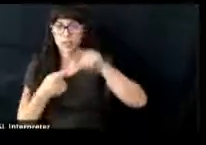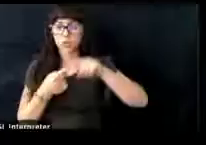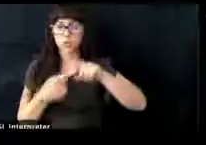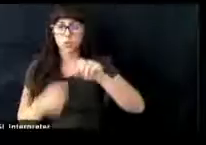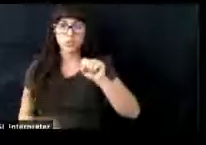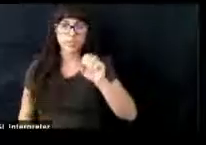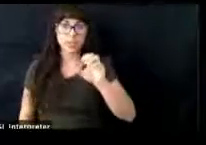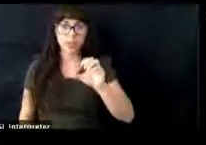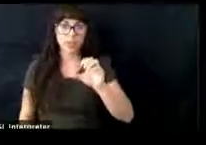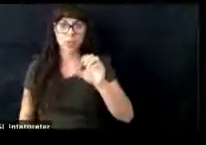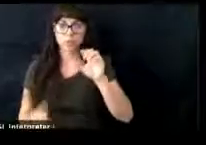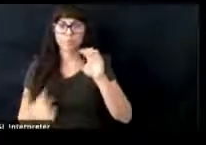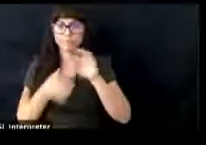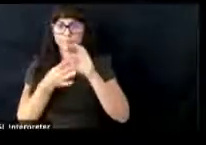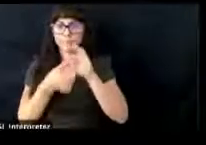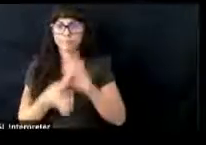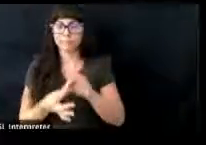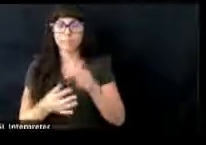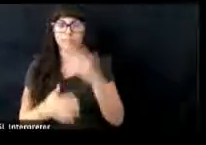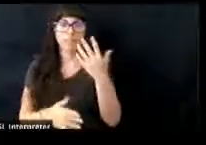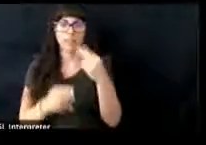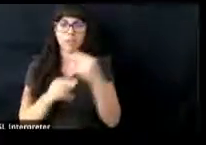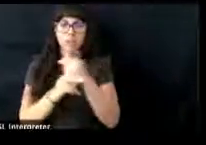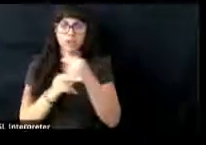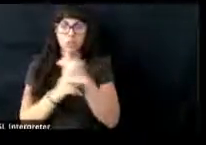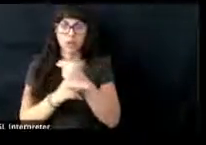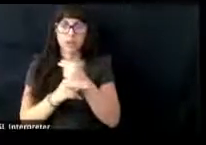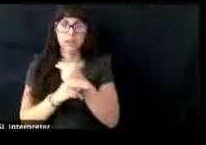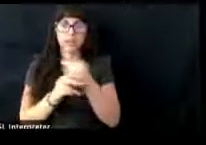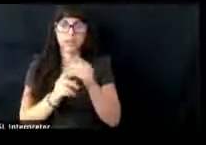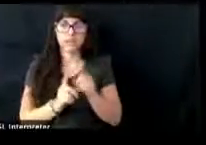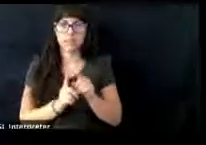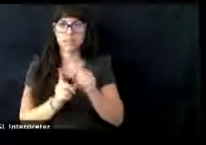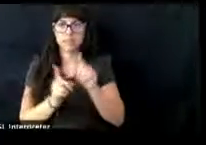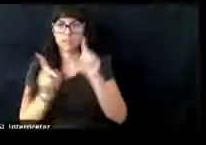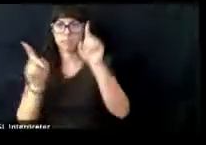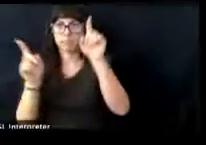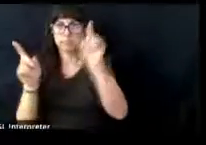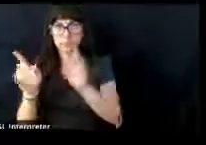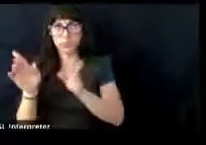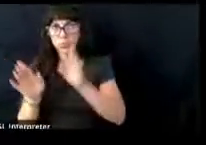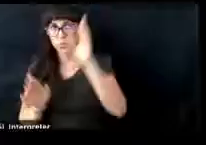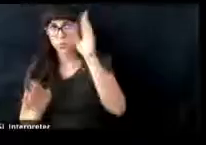5 freeway for Los Angeles, or also going up north.